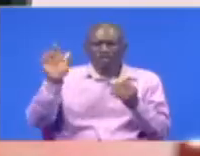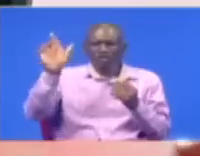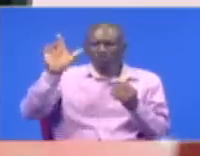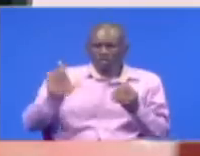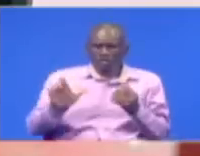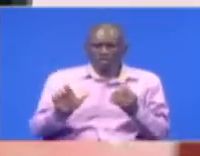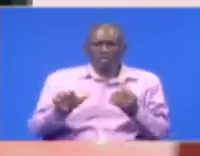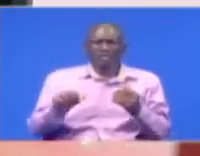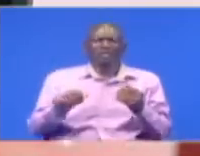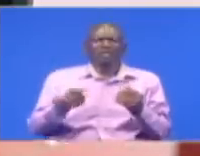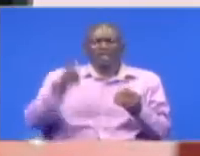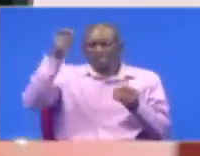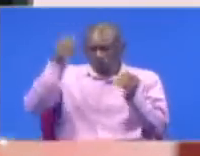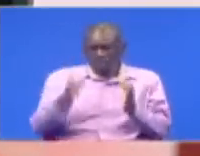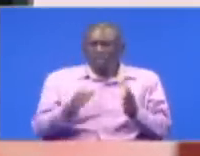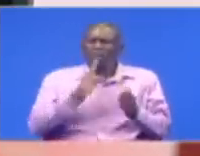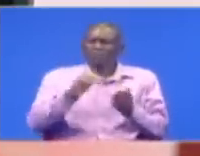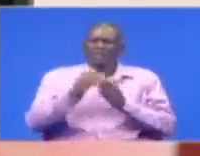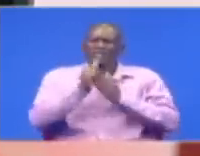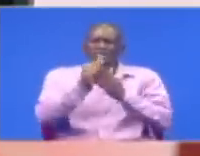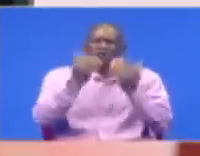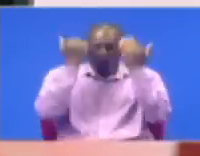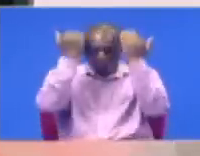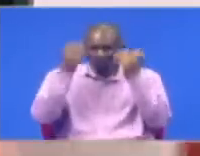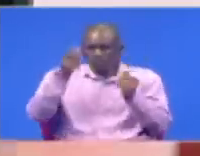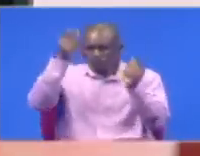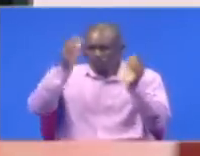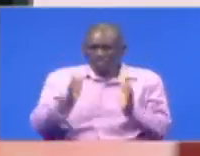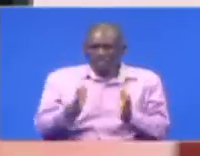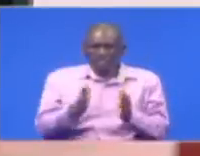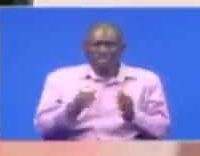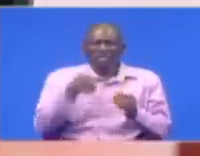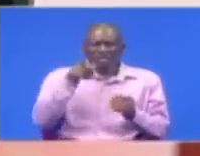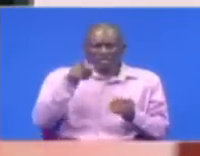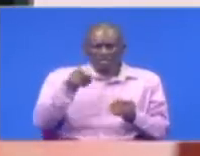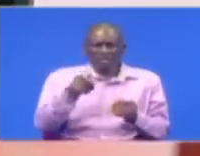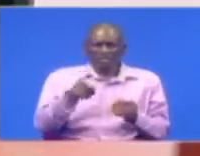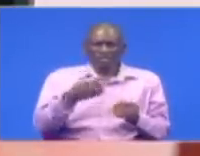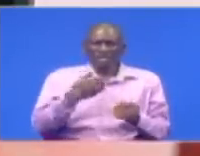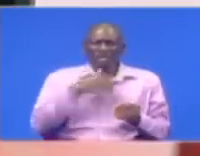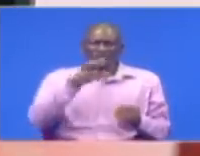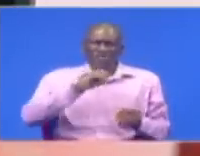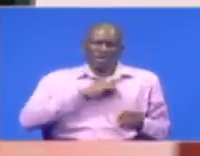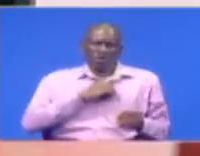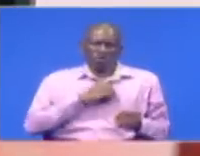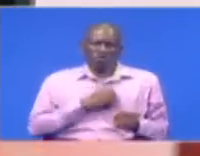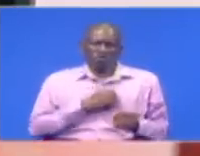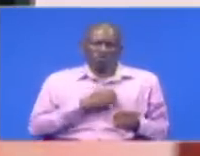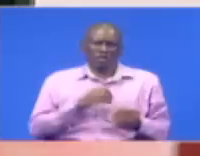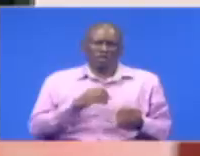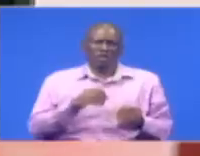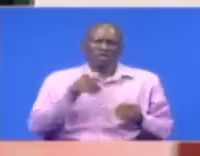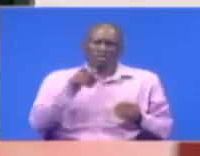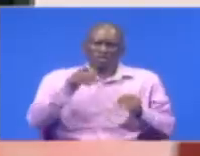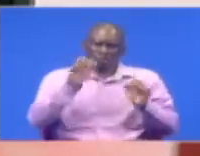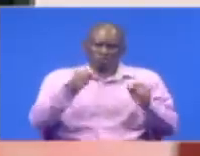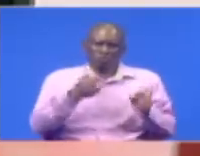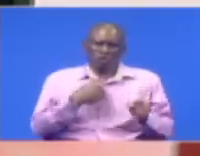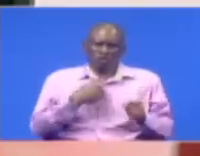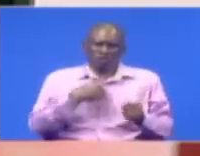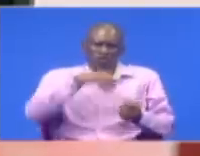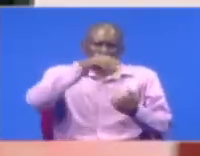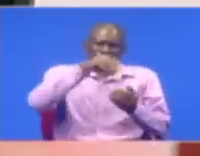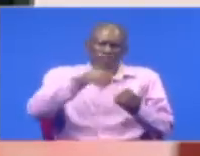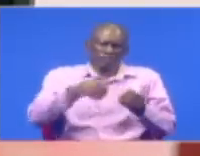Being the head of the judiciary has its own far-reaching